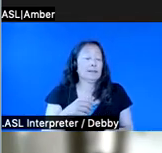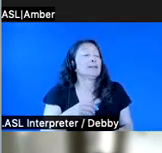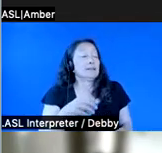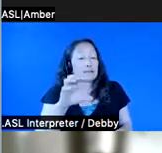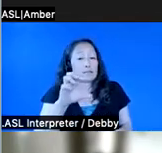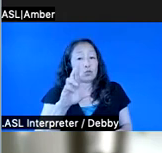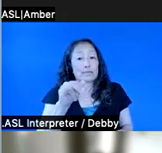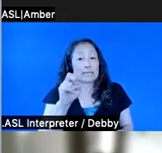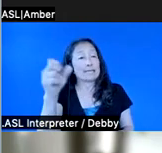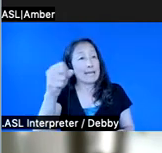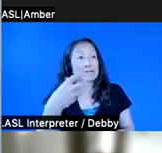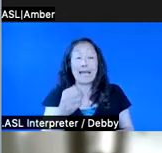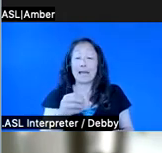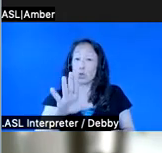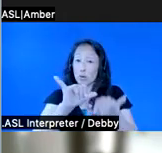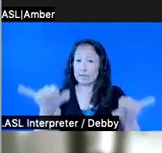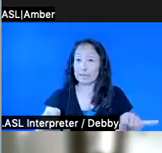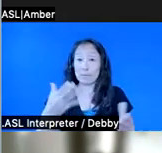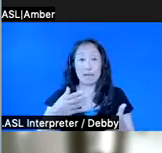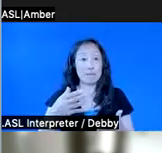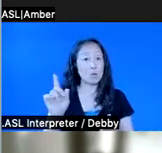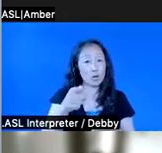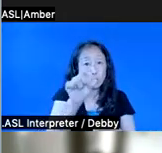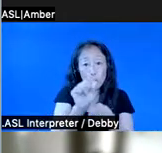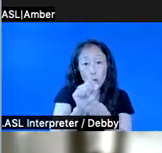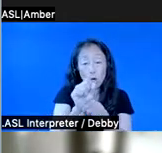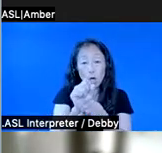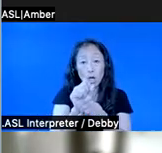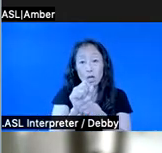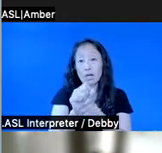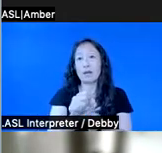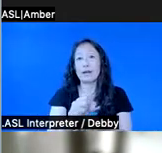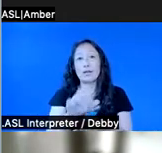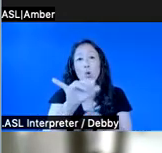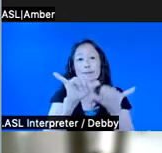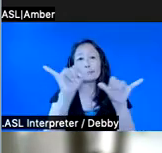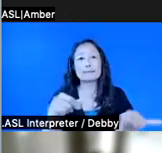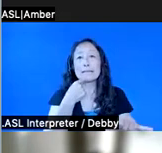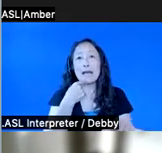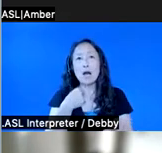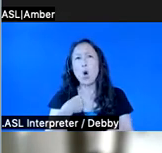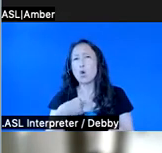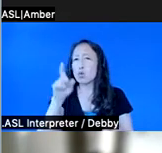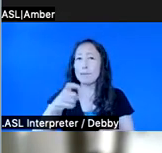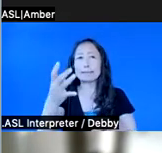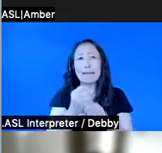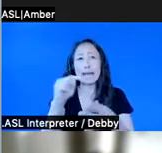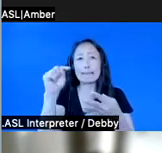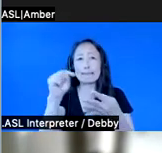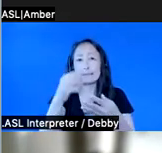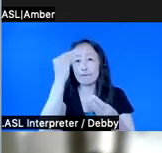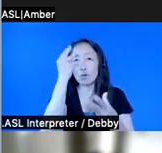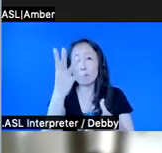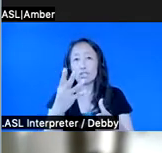system may say you have to get this particular piece of information, but if she doesn't or they don't want it shared, then you don't do it. So that means you're kind